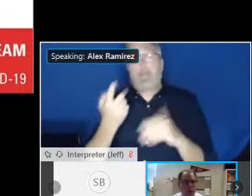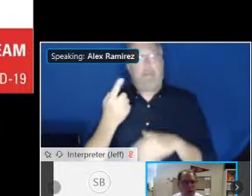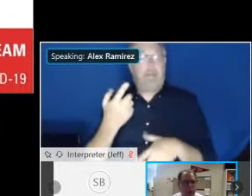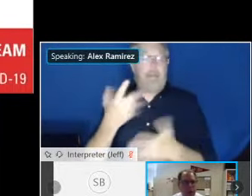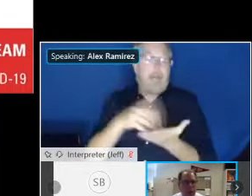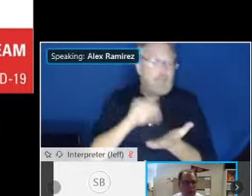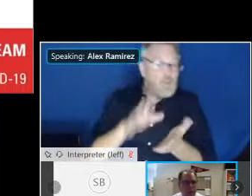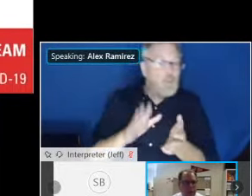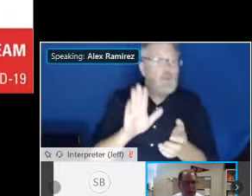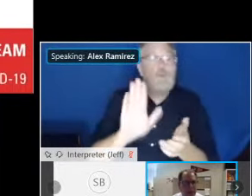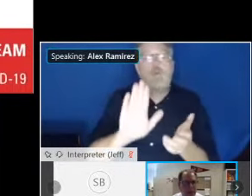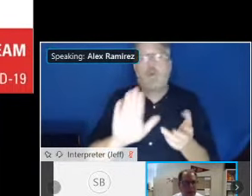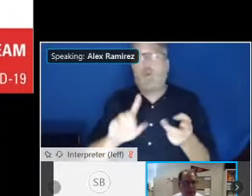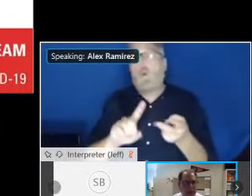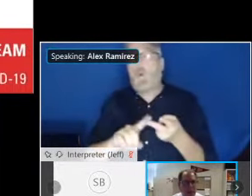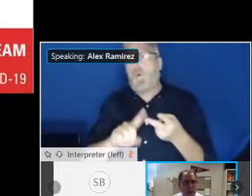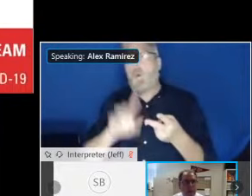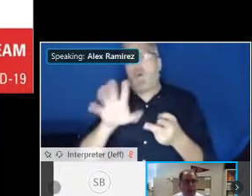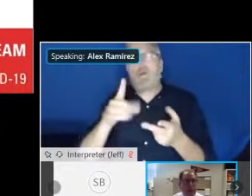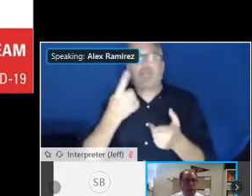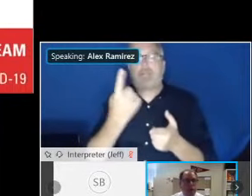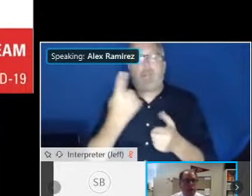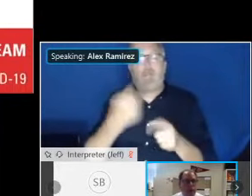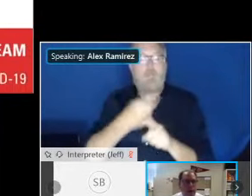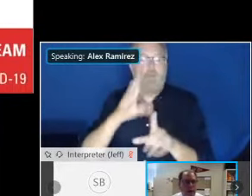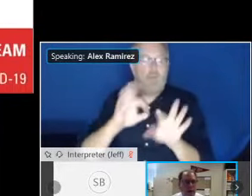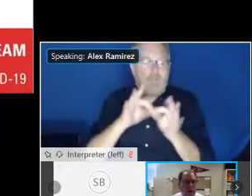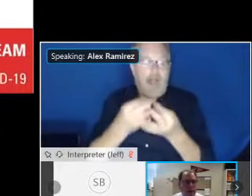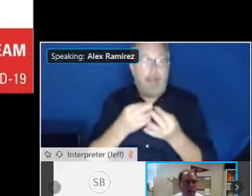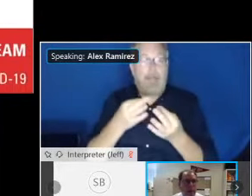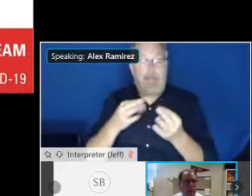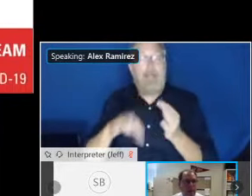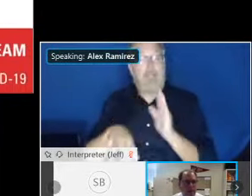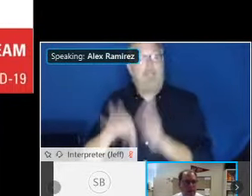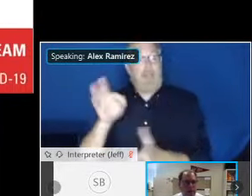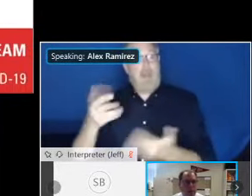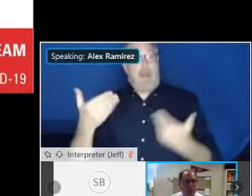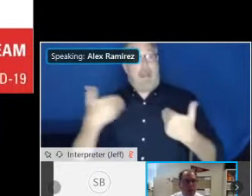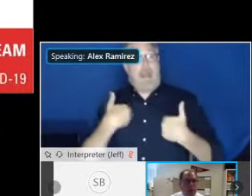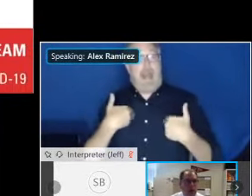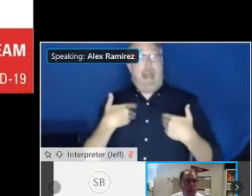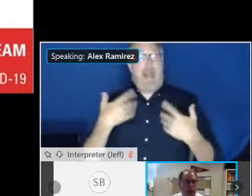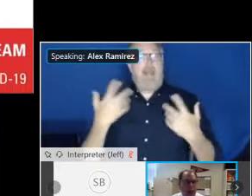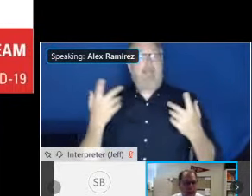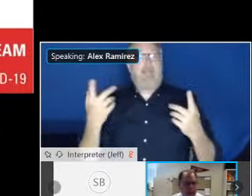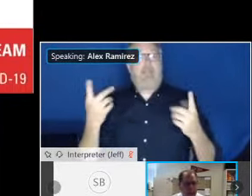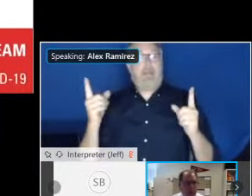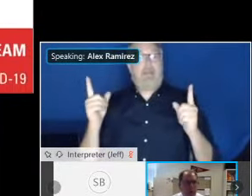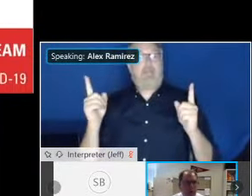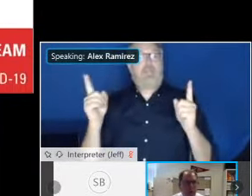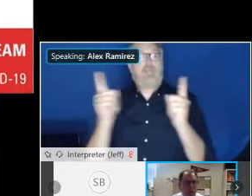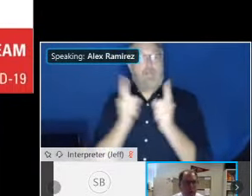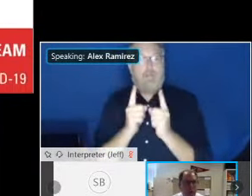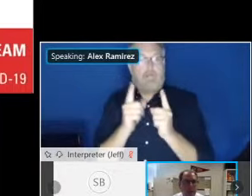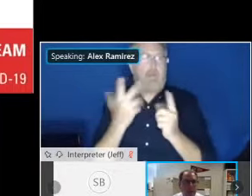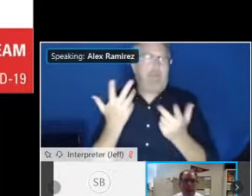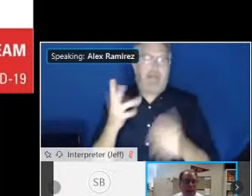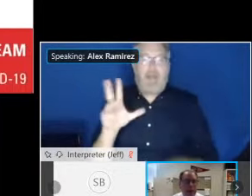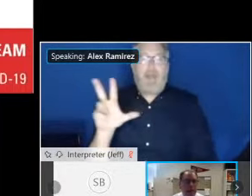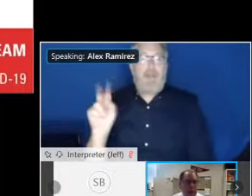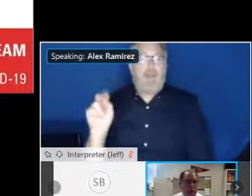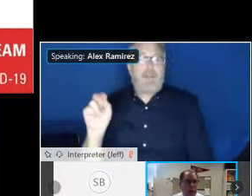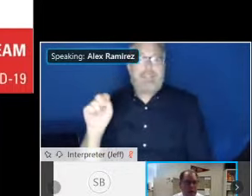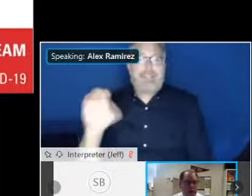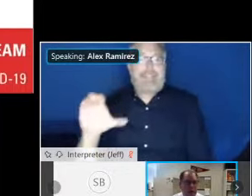a student may have tested positive, because you talked to them for maybe 30 seconds or walked by them for a short